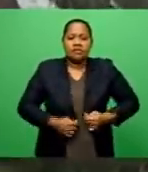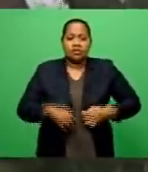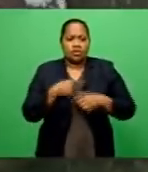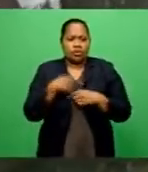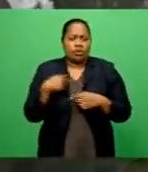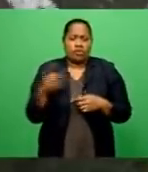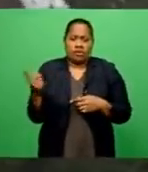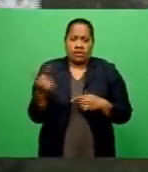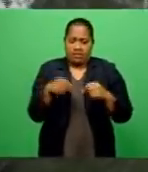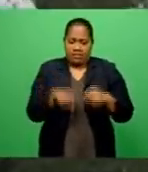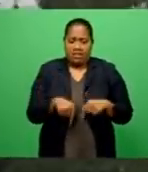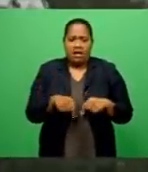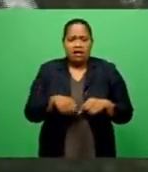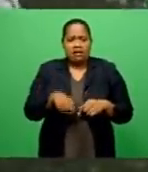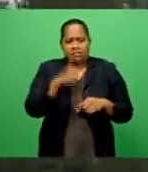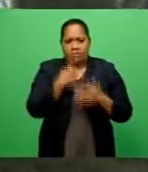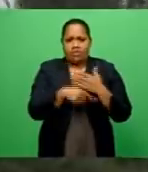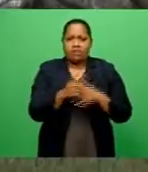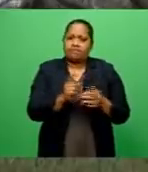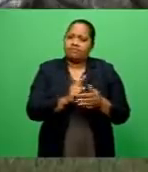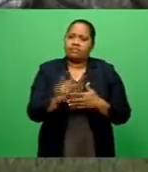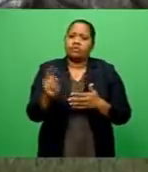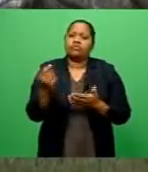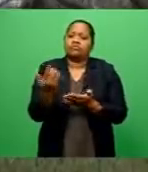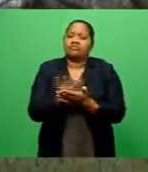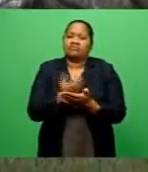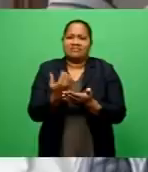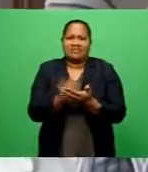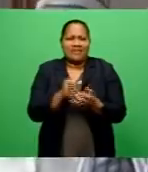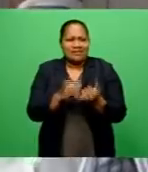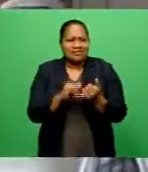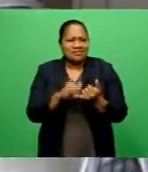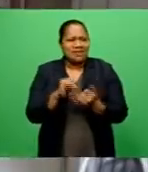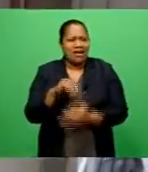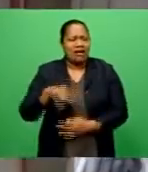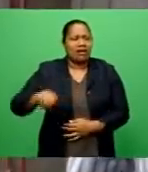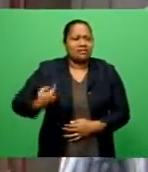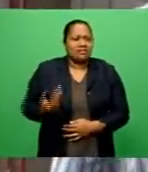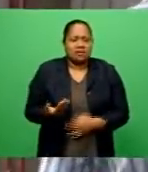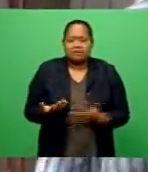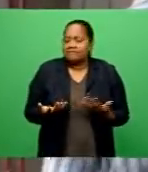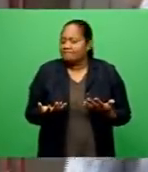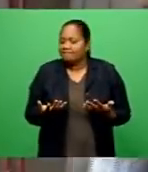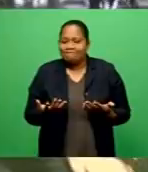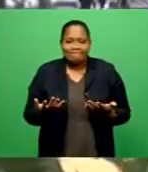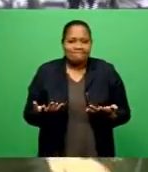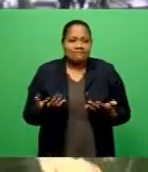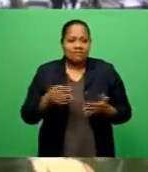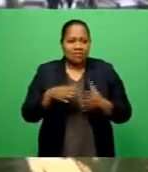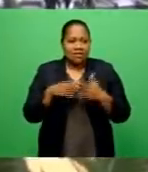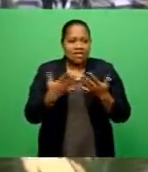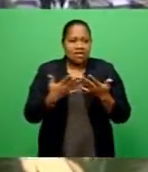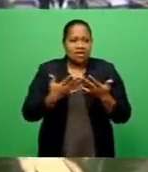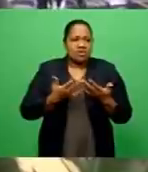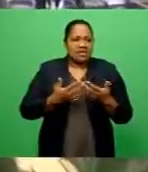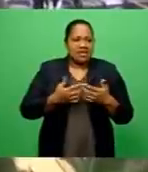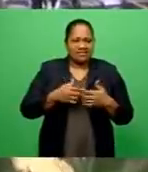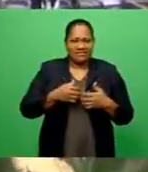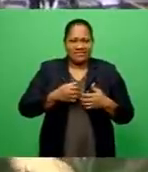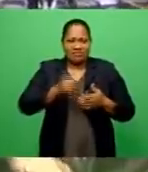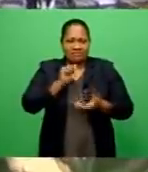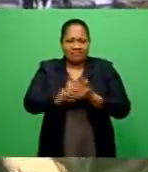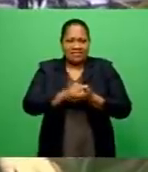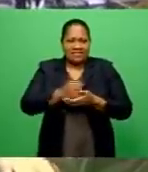the son and husband. For Vishal Chand, it's a tragedy he is struggling to come to terms with.